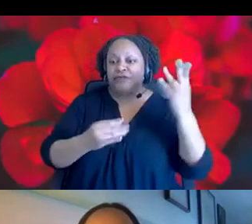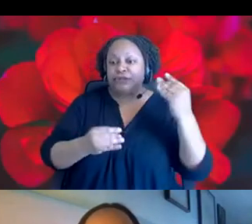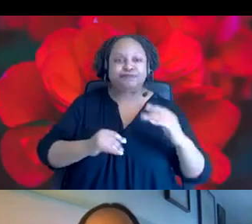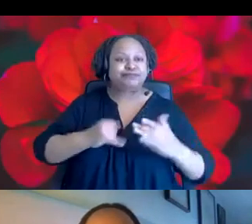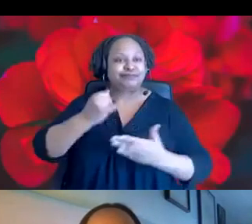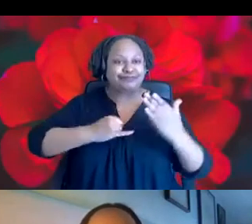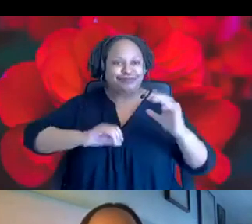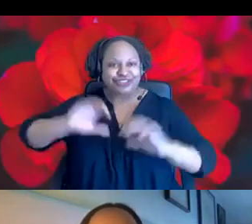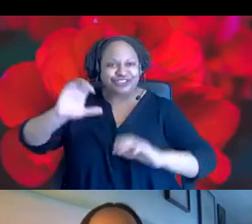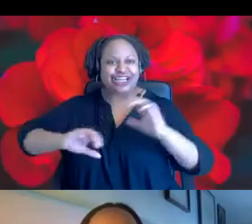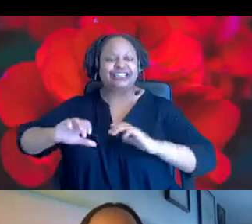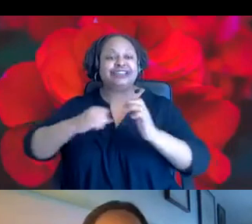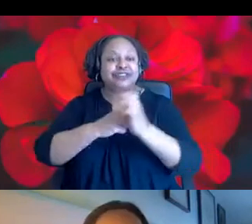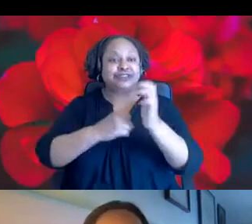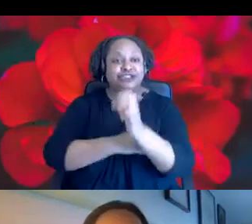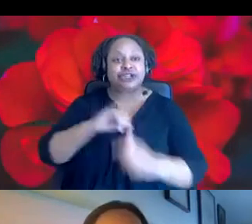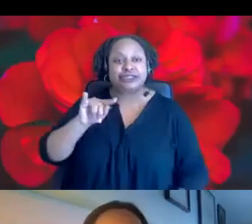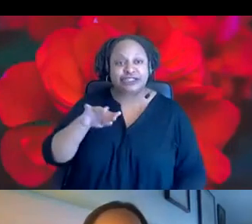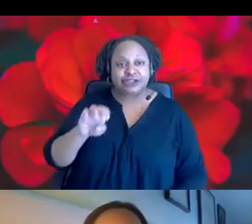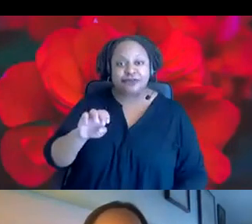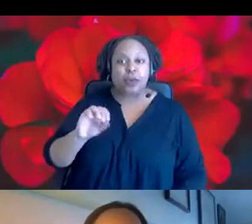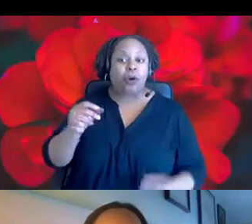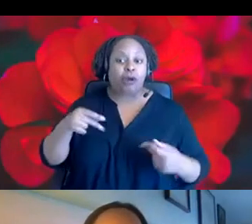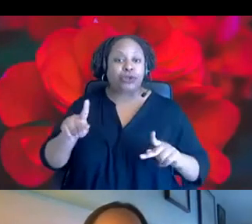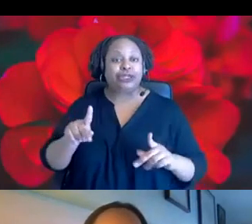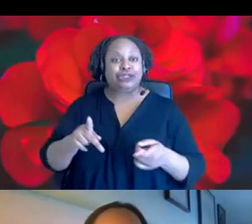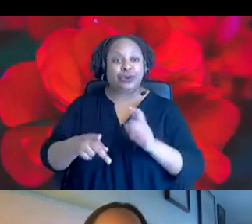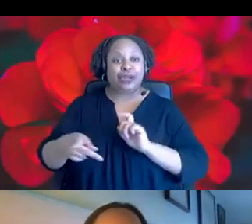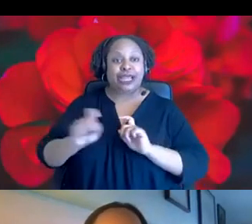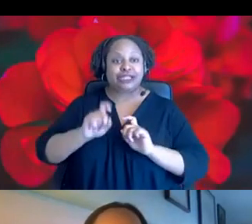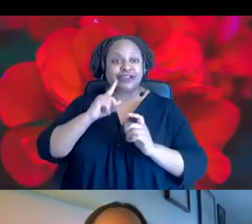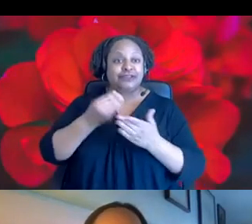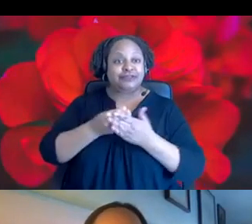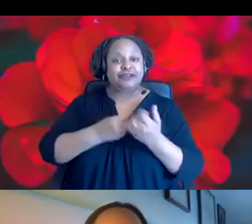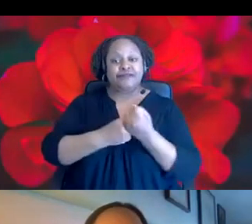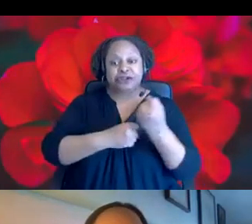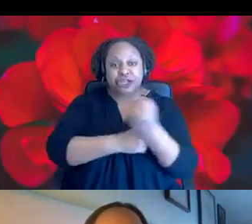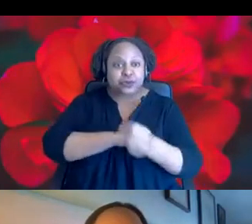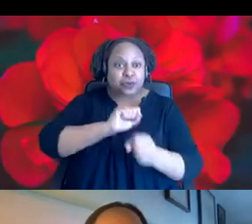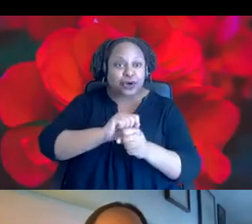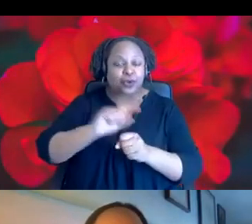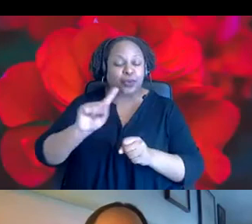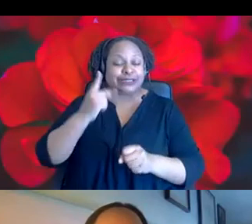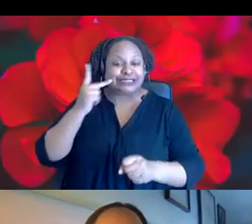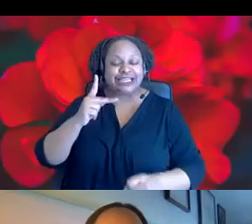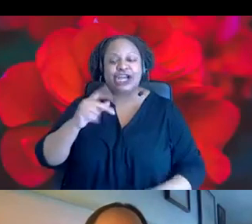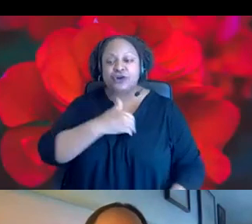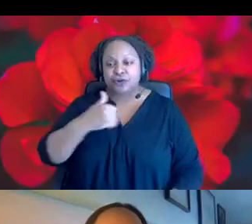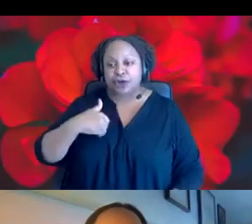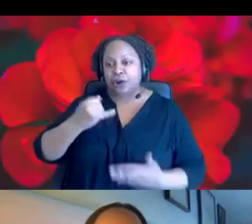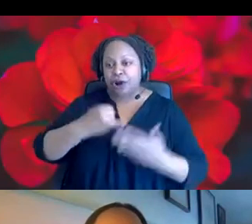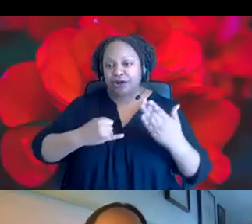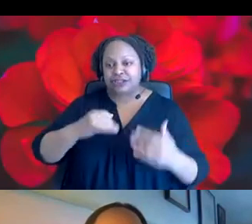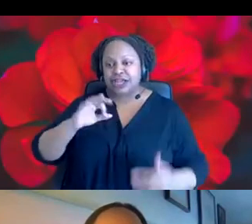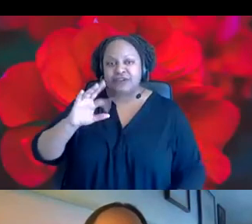foundation initiatives, as well as opportunities to donate to the foundation's work, is available online on the website, torontoartsfoundation.org.